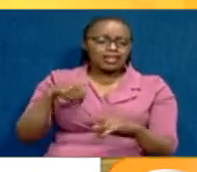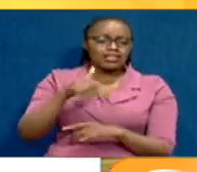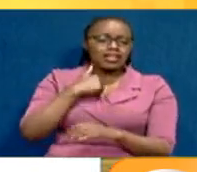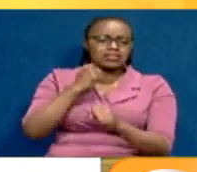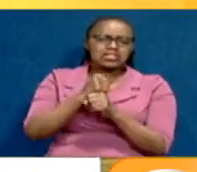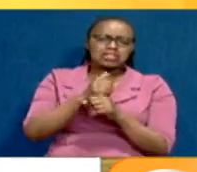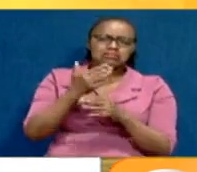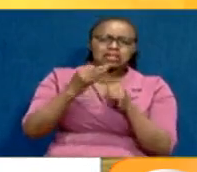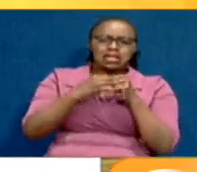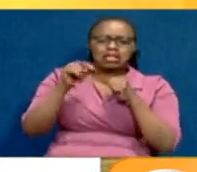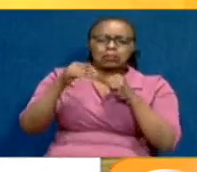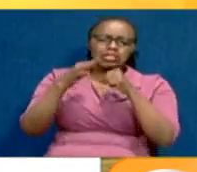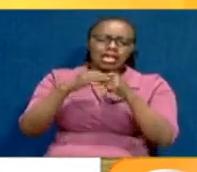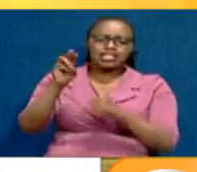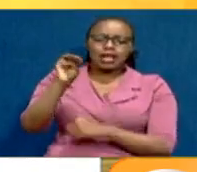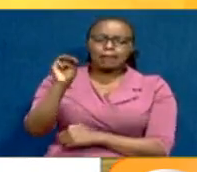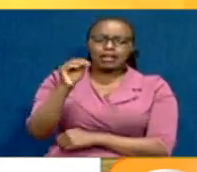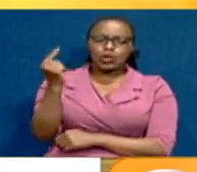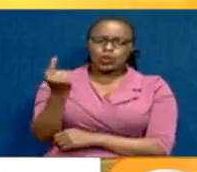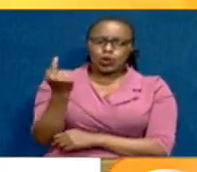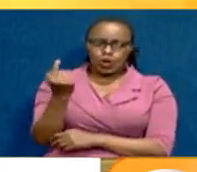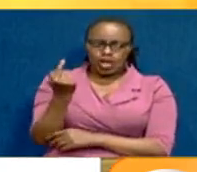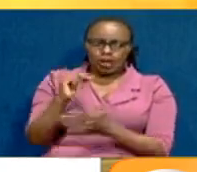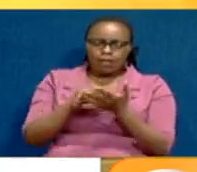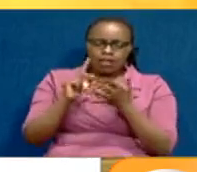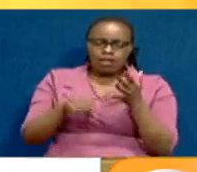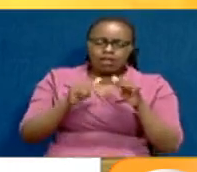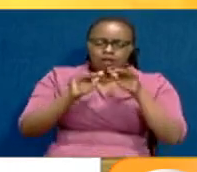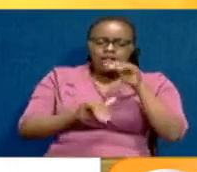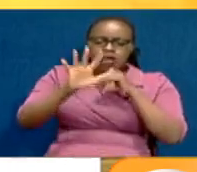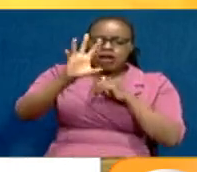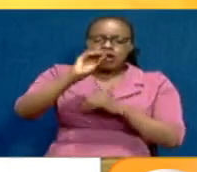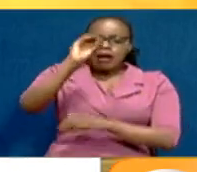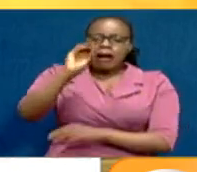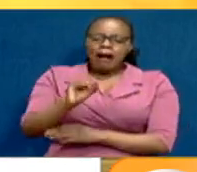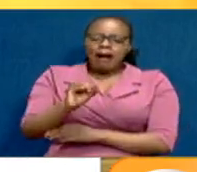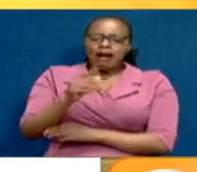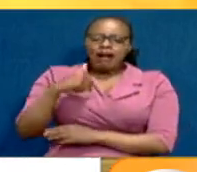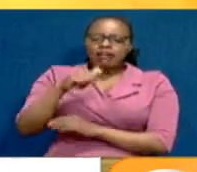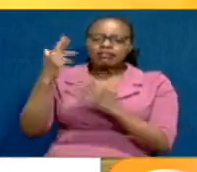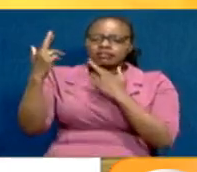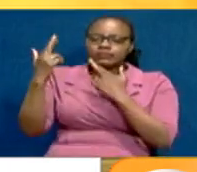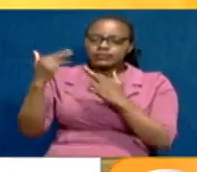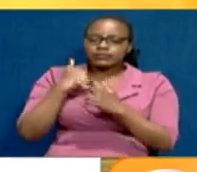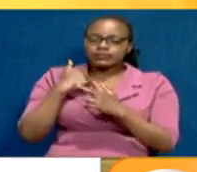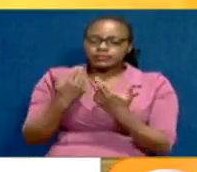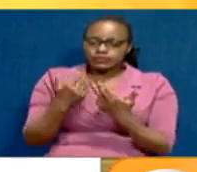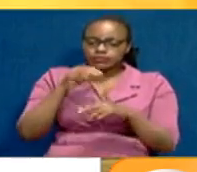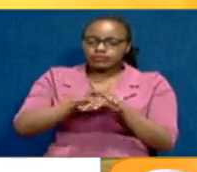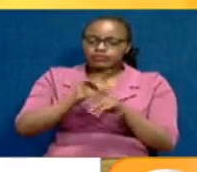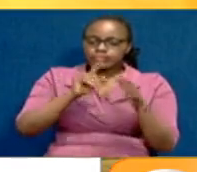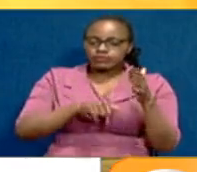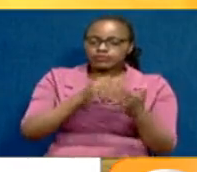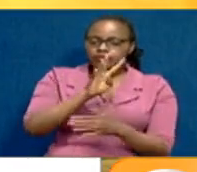done about 8.8 million, so below 50%. We had hoped to have administered